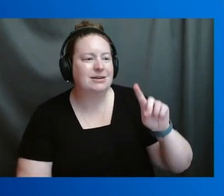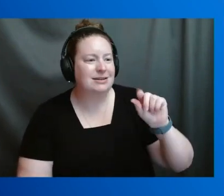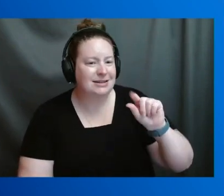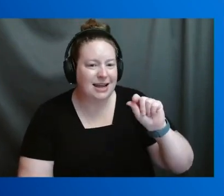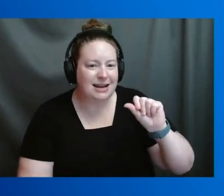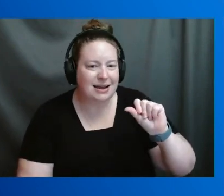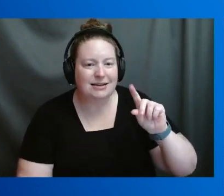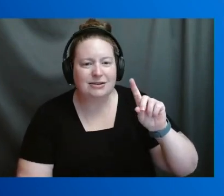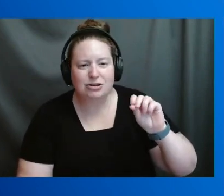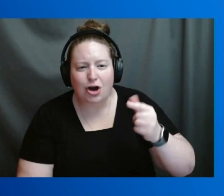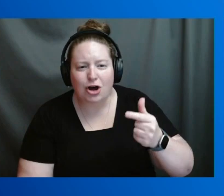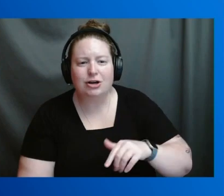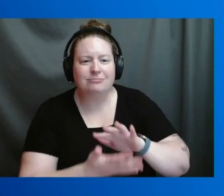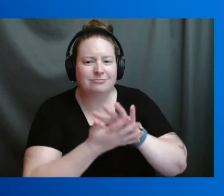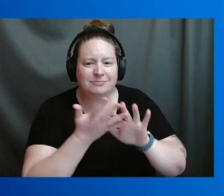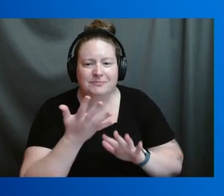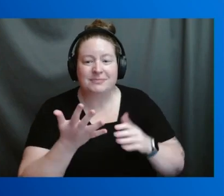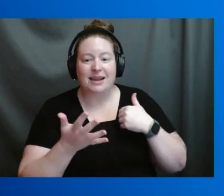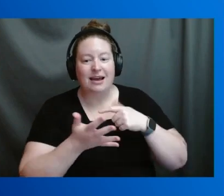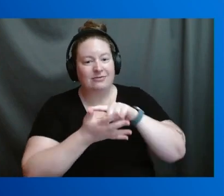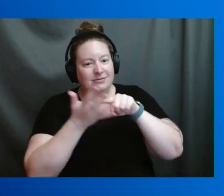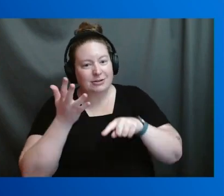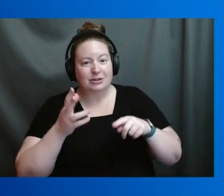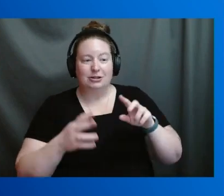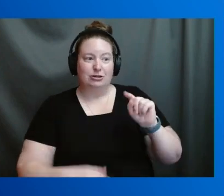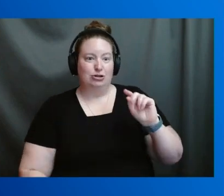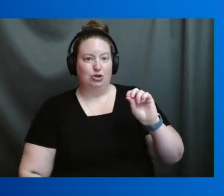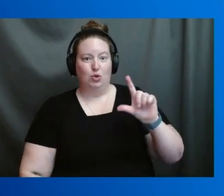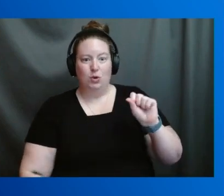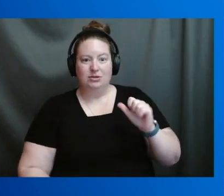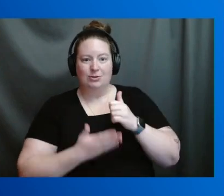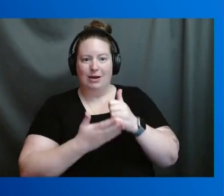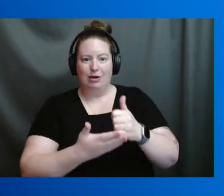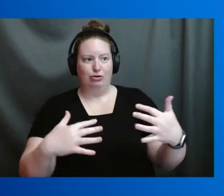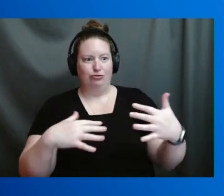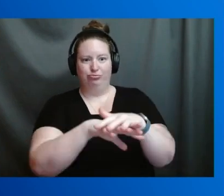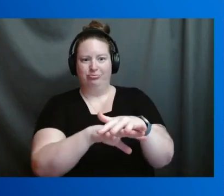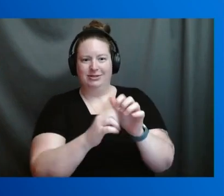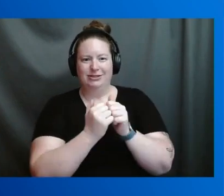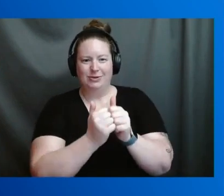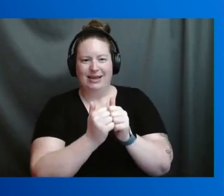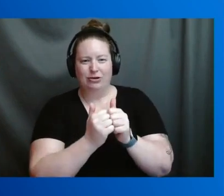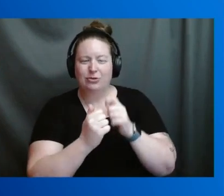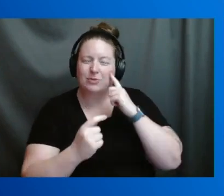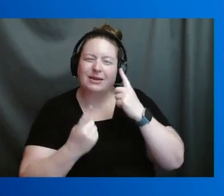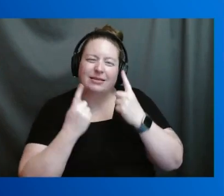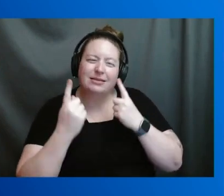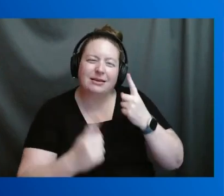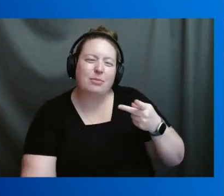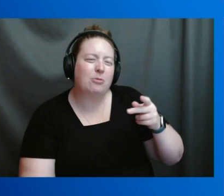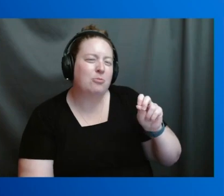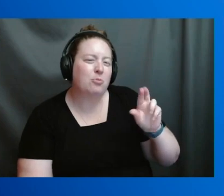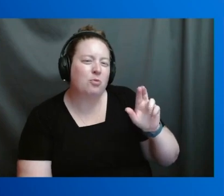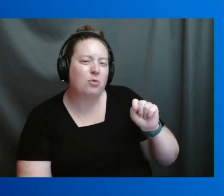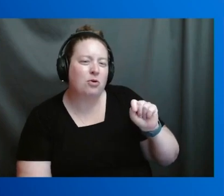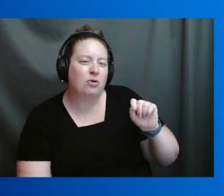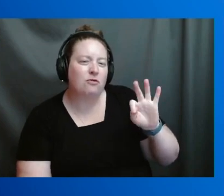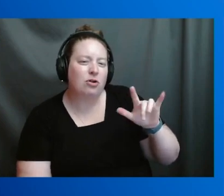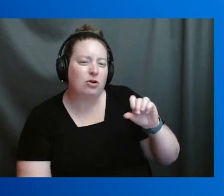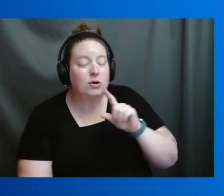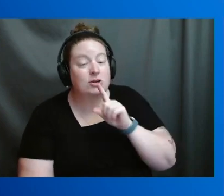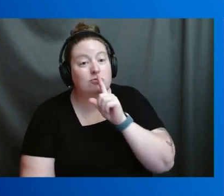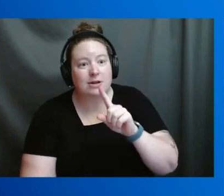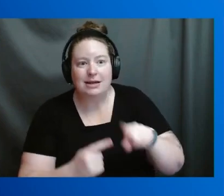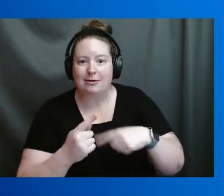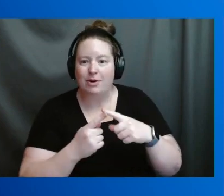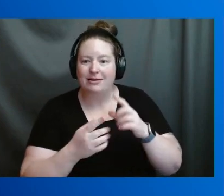tools that allow you to kind of govern those together. So when I think about the portfolio, it's really about the selection that you have for building applications the